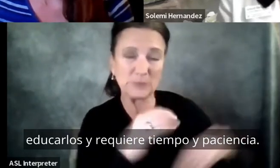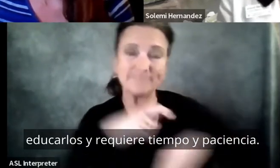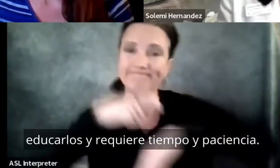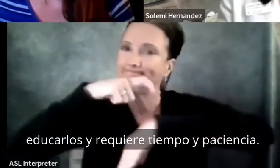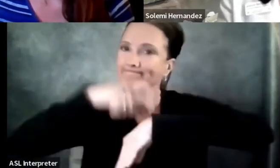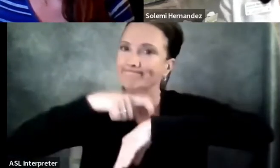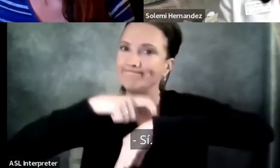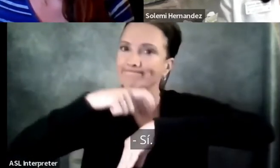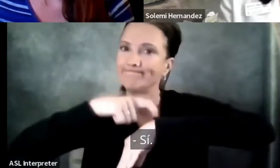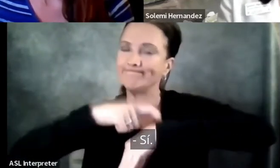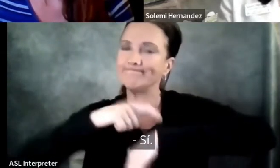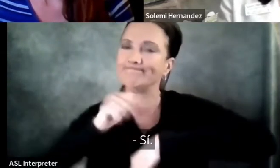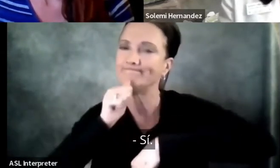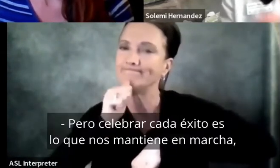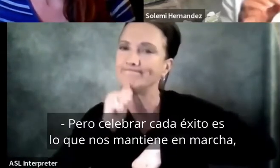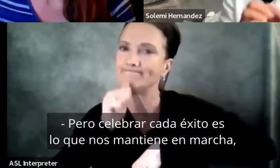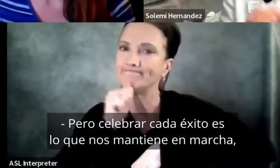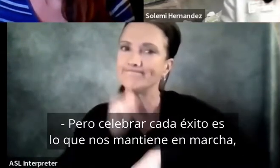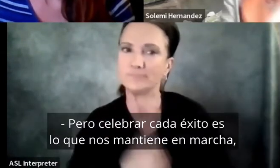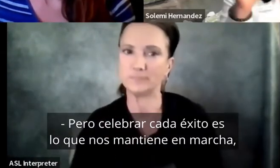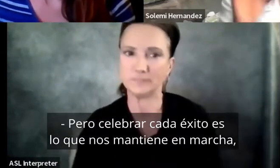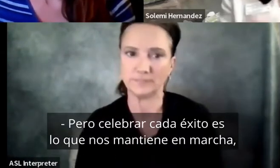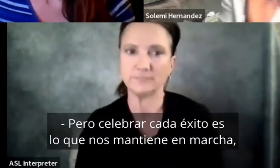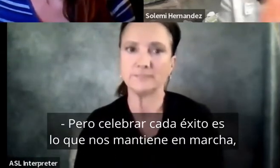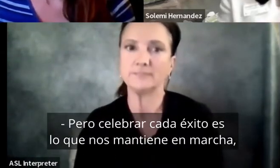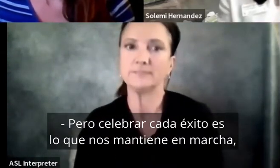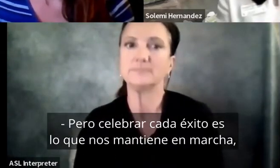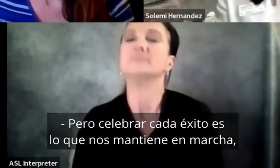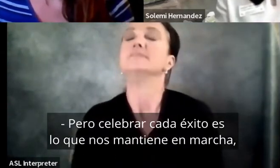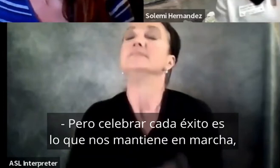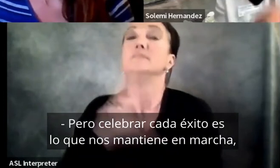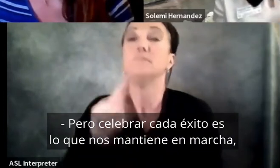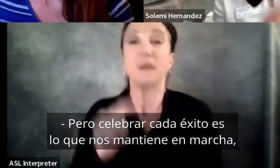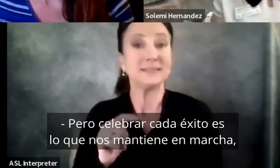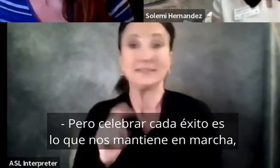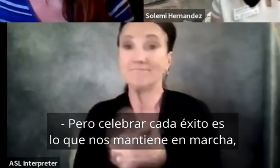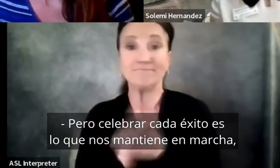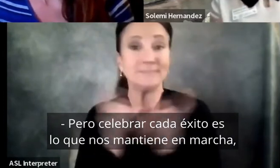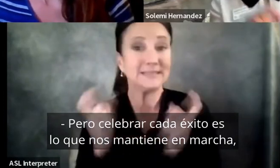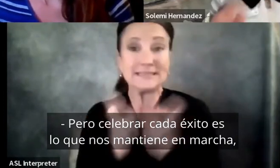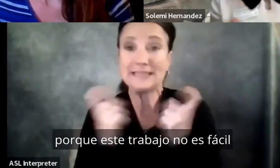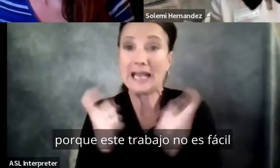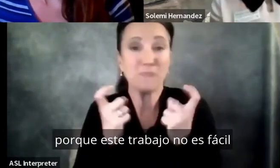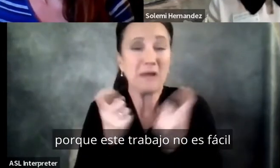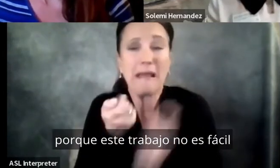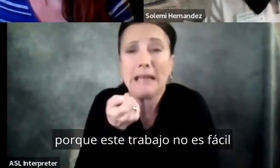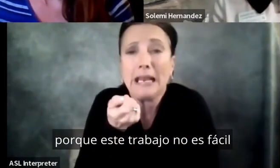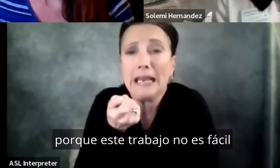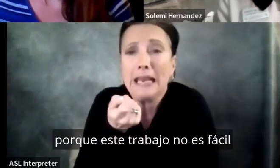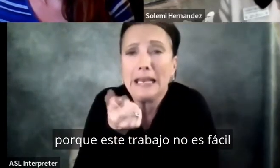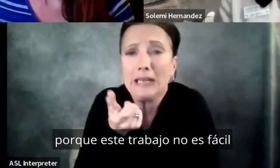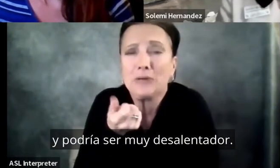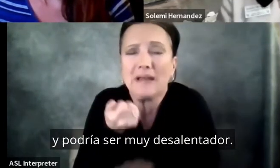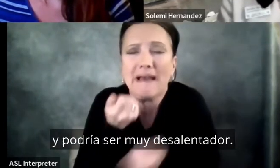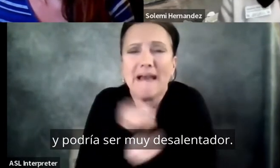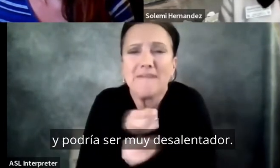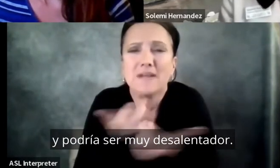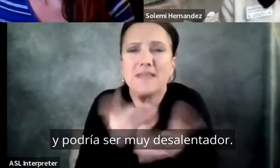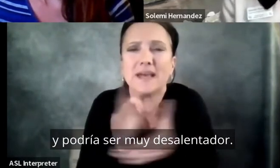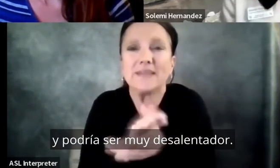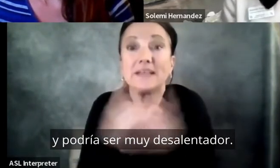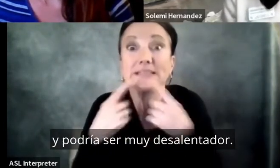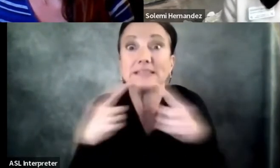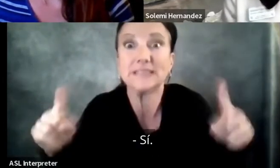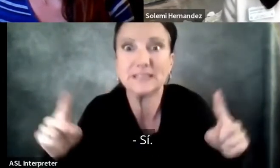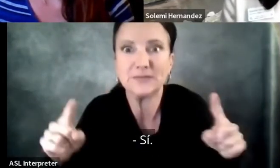Yeah. And patience. Yeah. But celebrating every success is what it keeps us going, because this work is not easy and it could be very